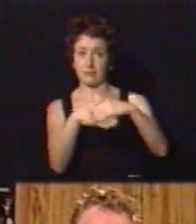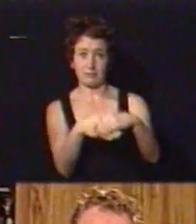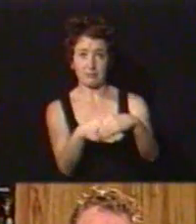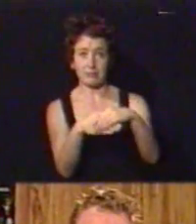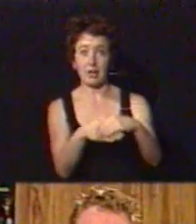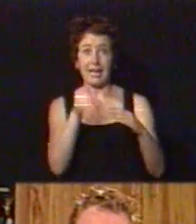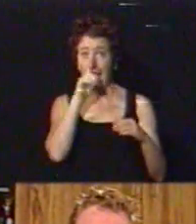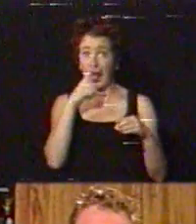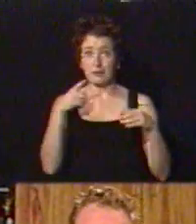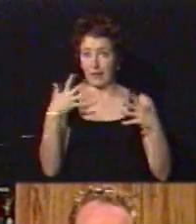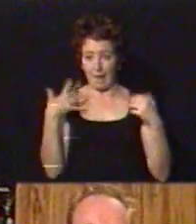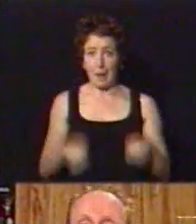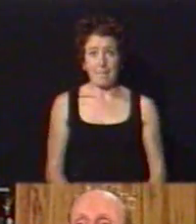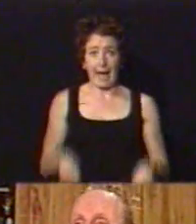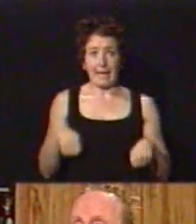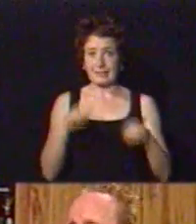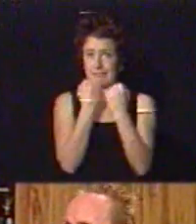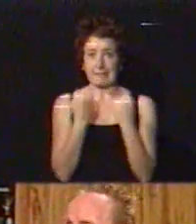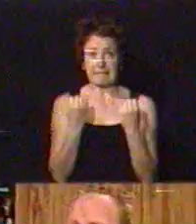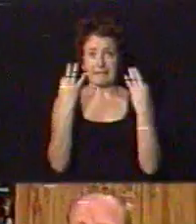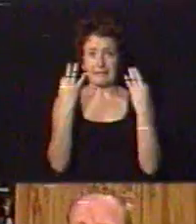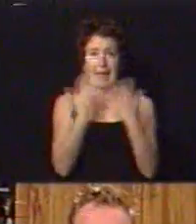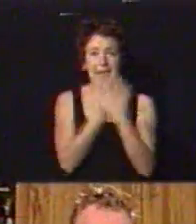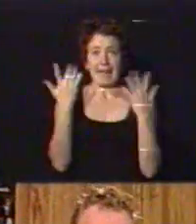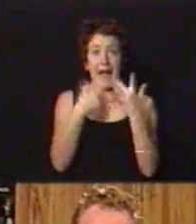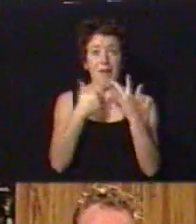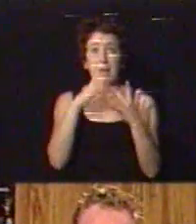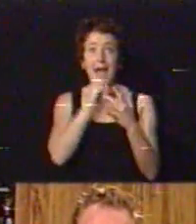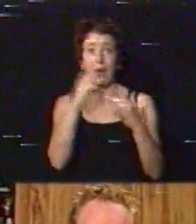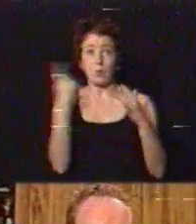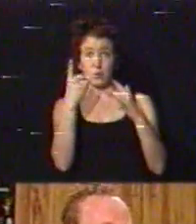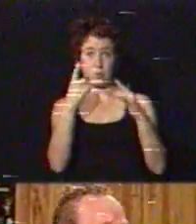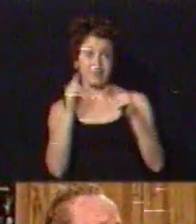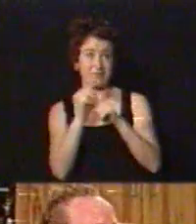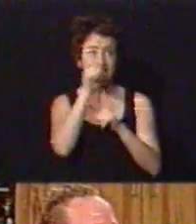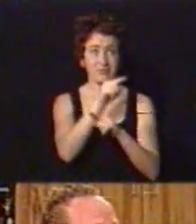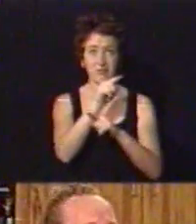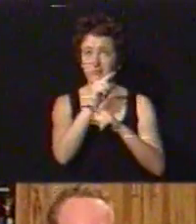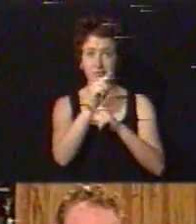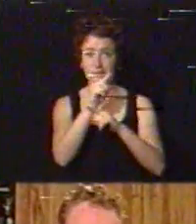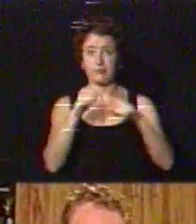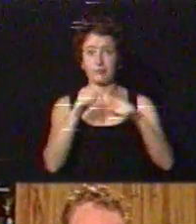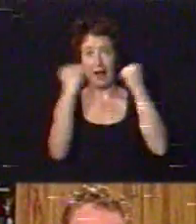pants. And any man that sort of violates that sort of thing will be fined a cow.